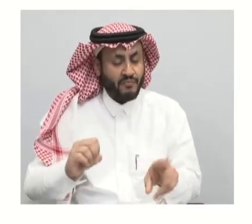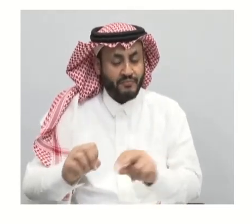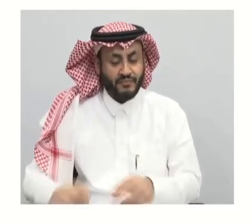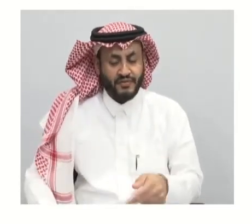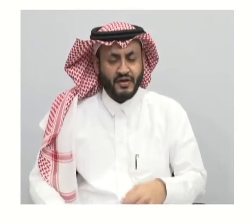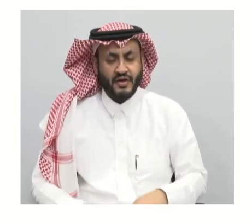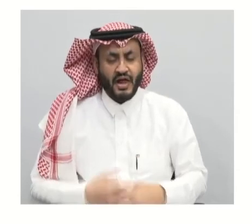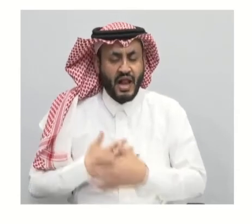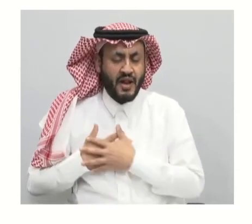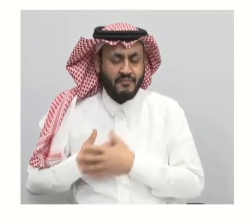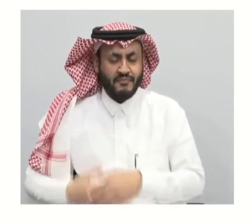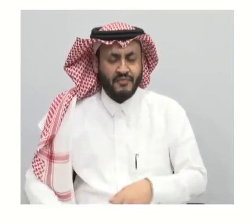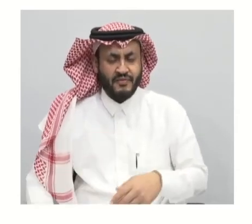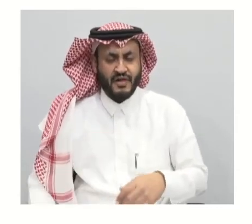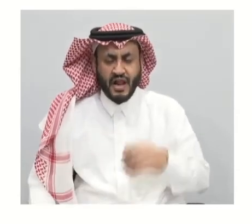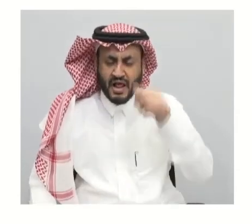kind, lazy,